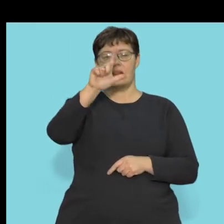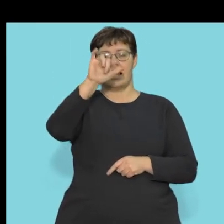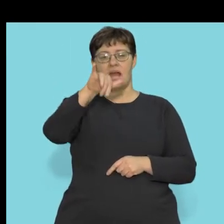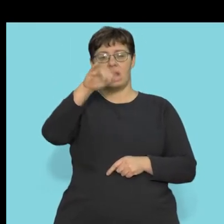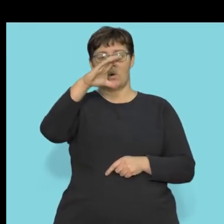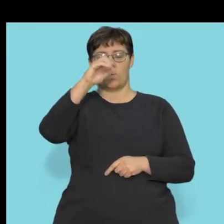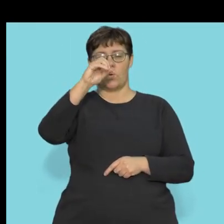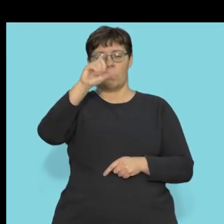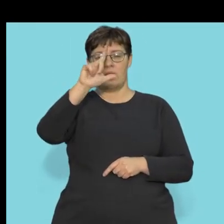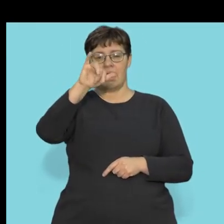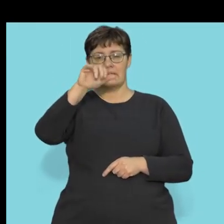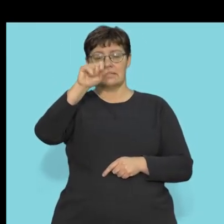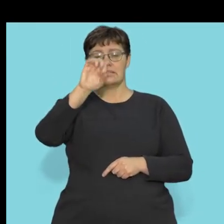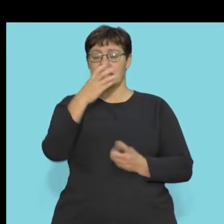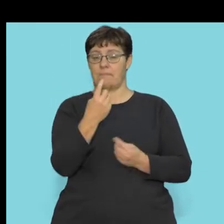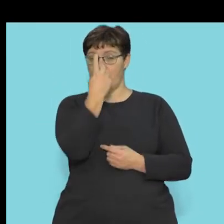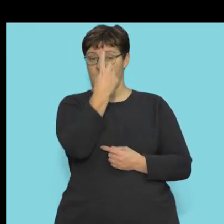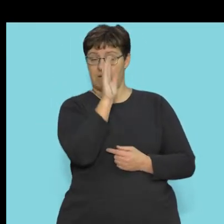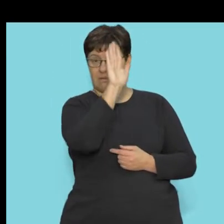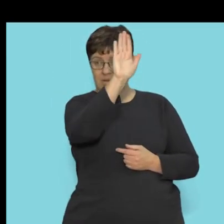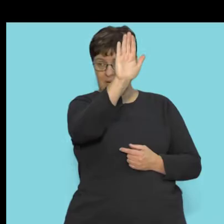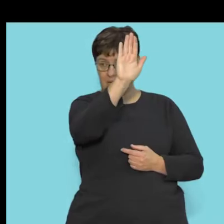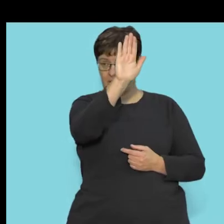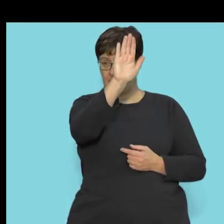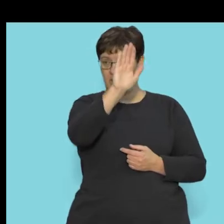glycolysis is indicated with the number 1,